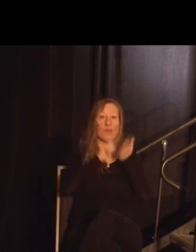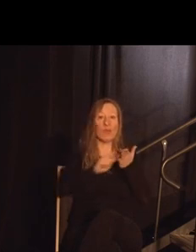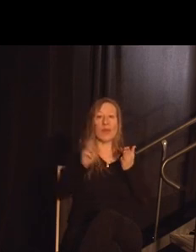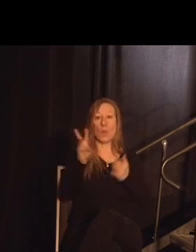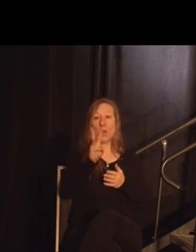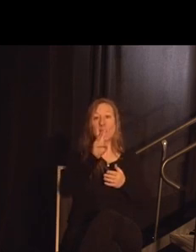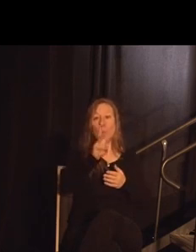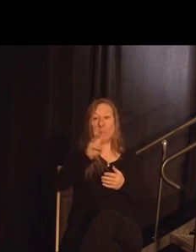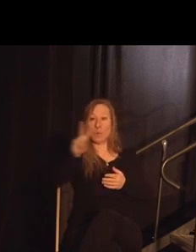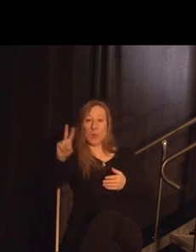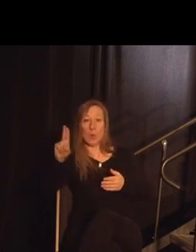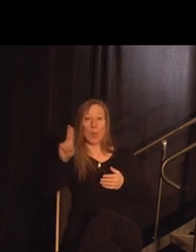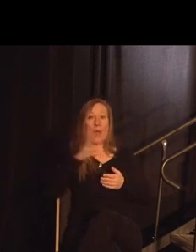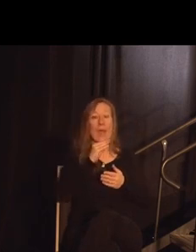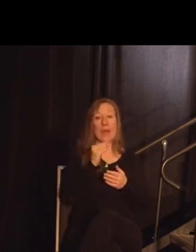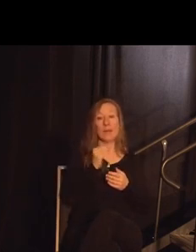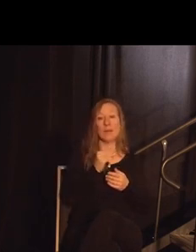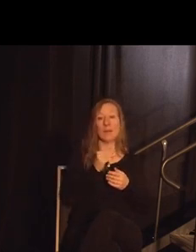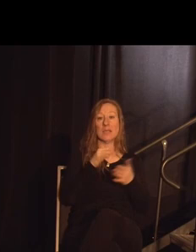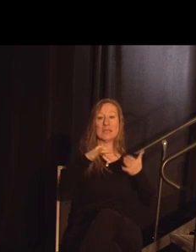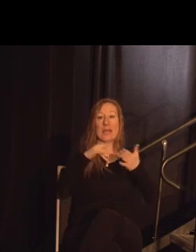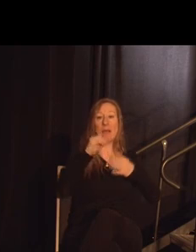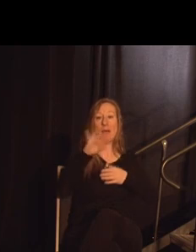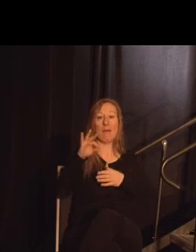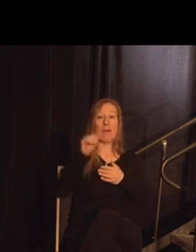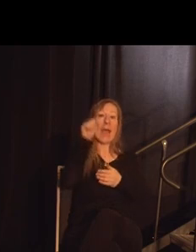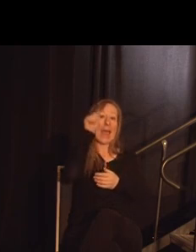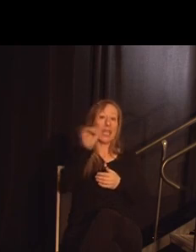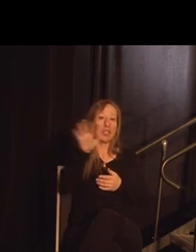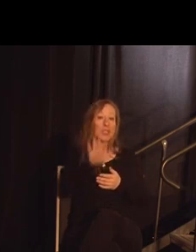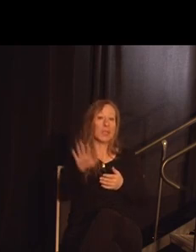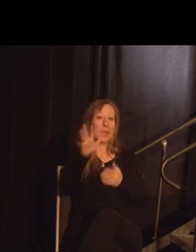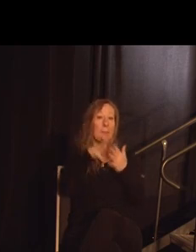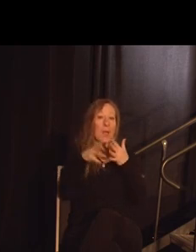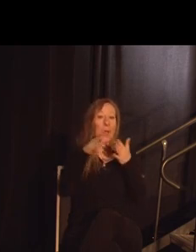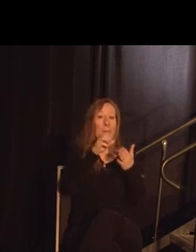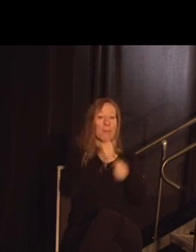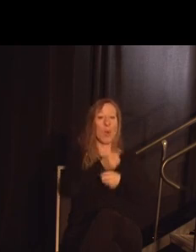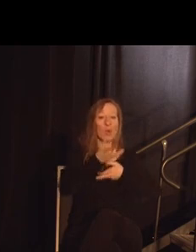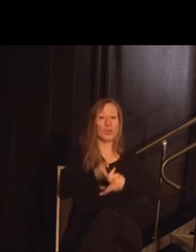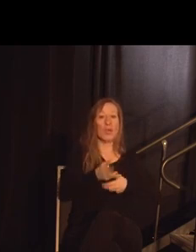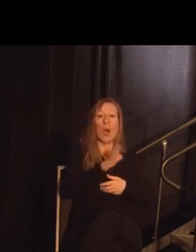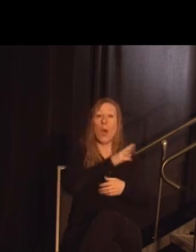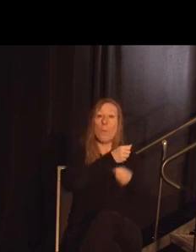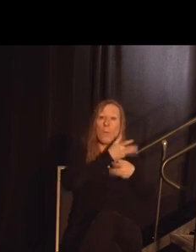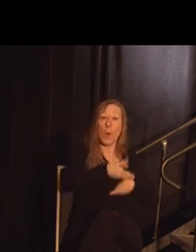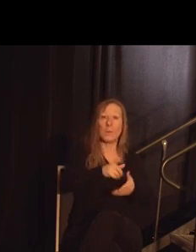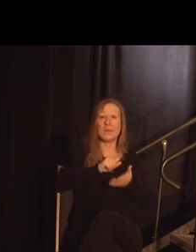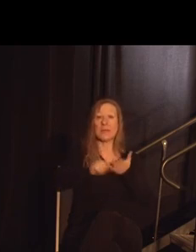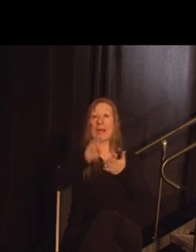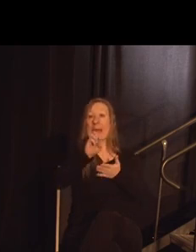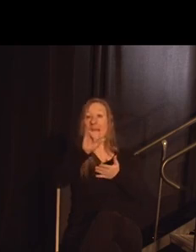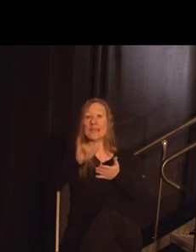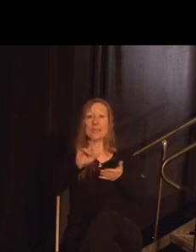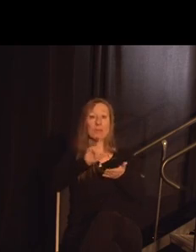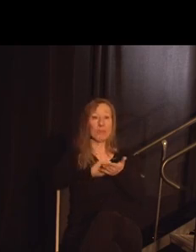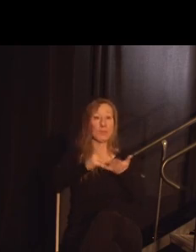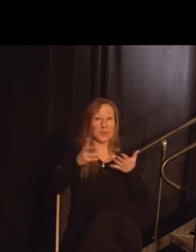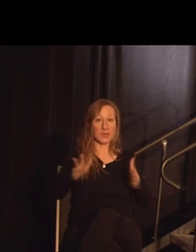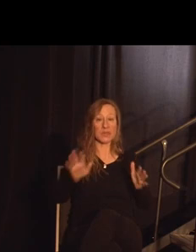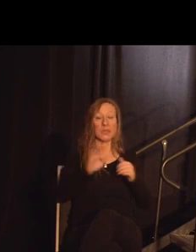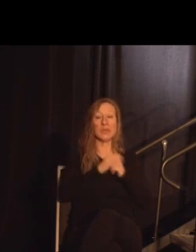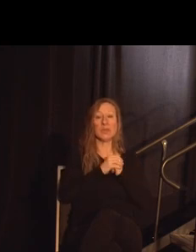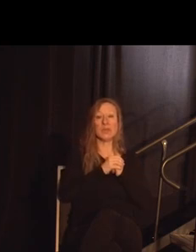Washington University and a scholar of Asian American poetry and poetics. Her poems and essays have been published in the Best American Non-Required